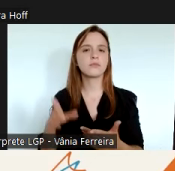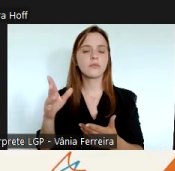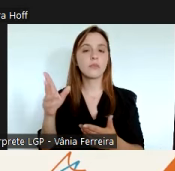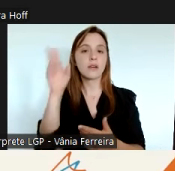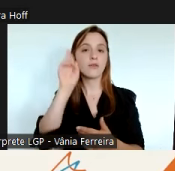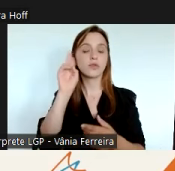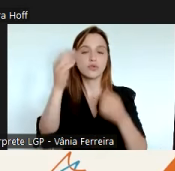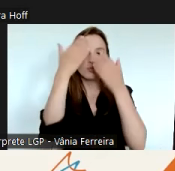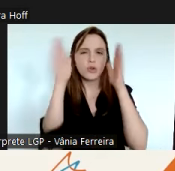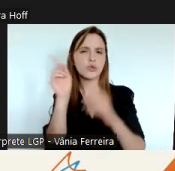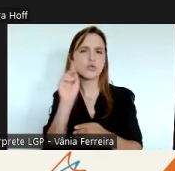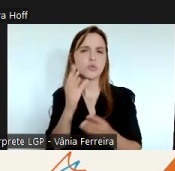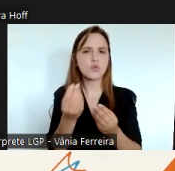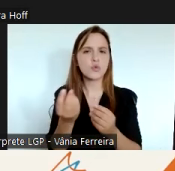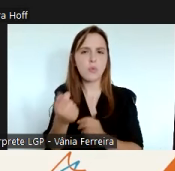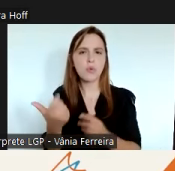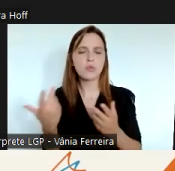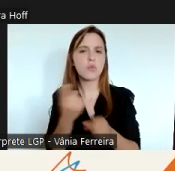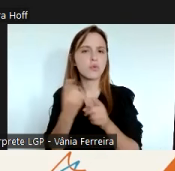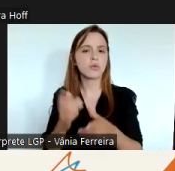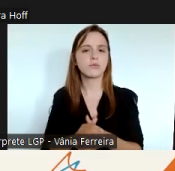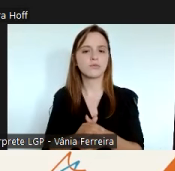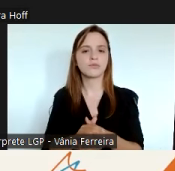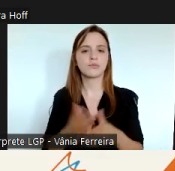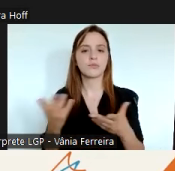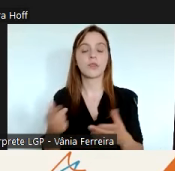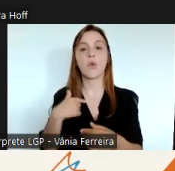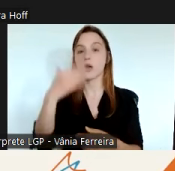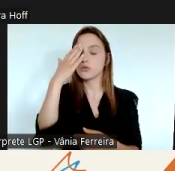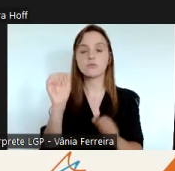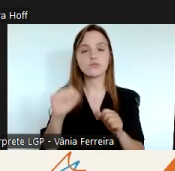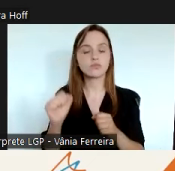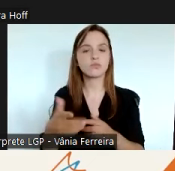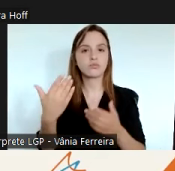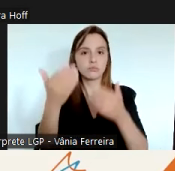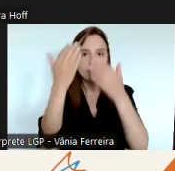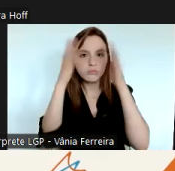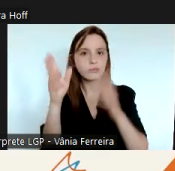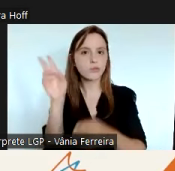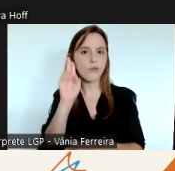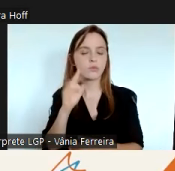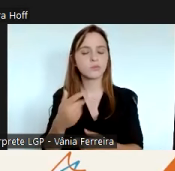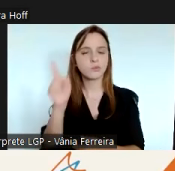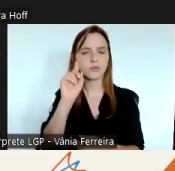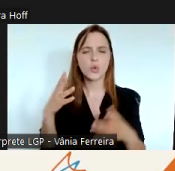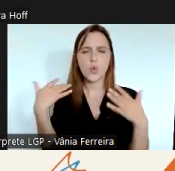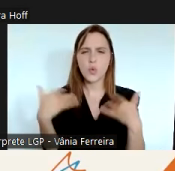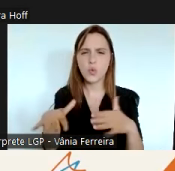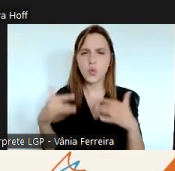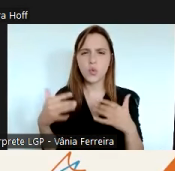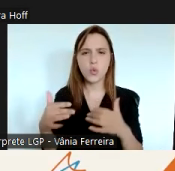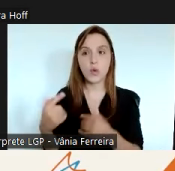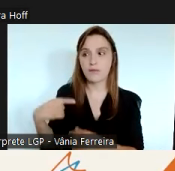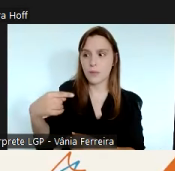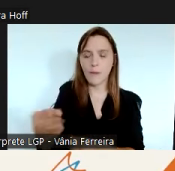And so I think in that sense, democratic values are highly, highly important and relevant in our everyday life.